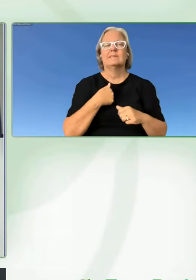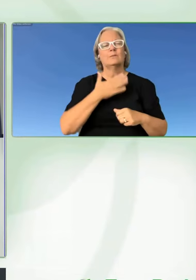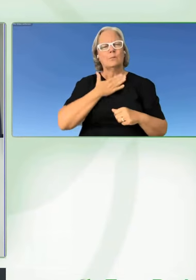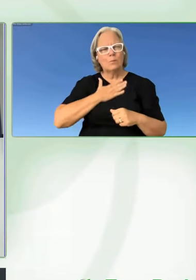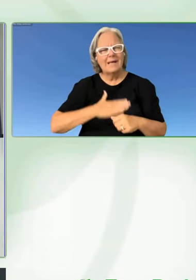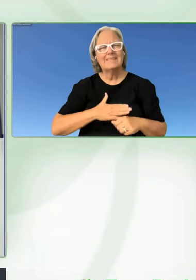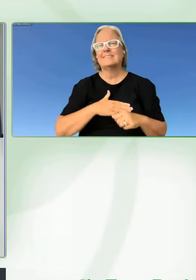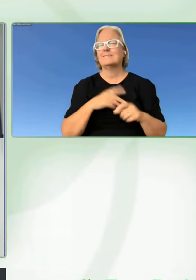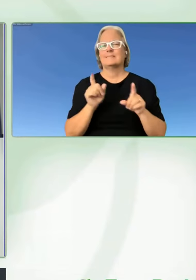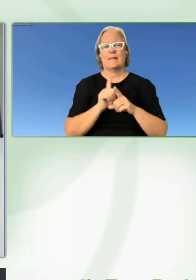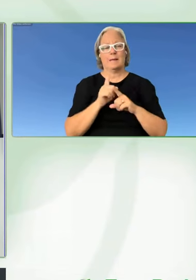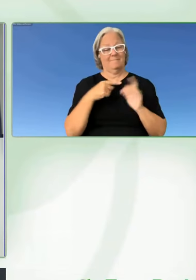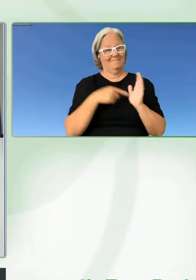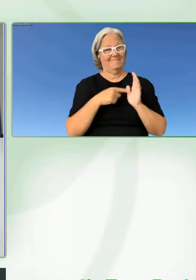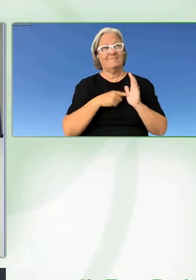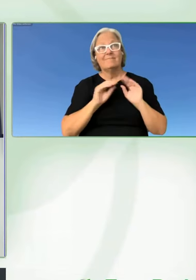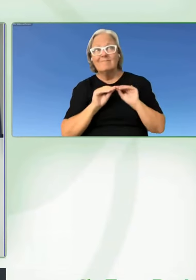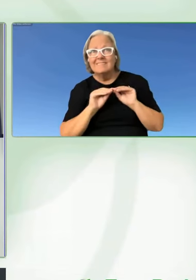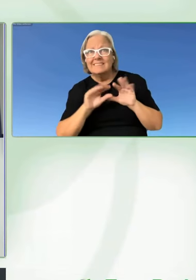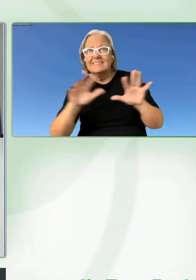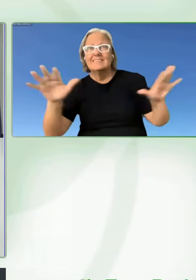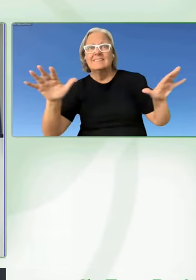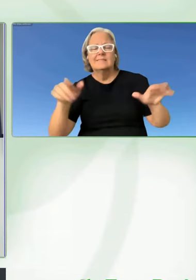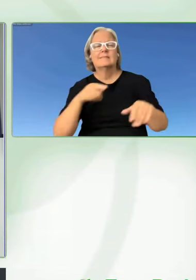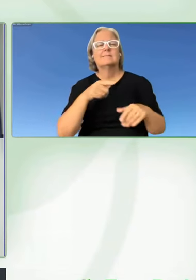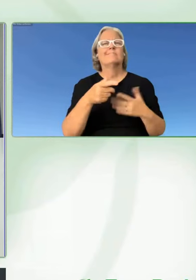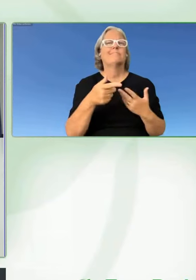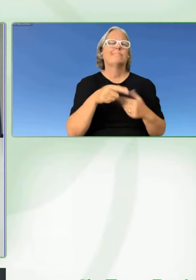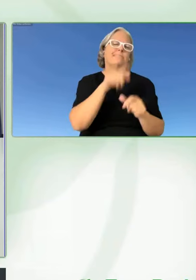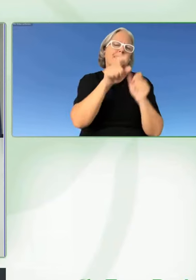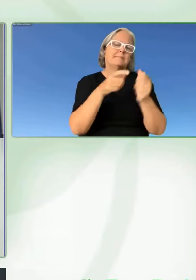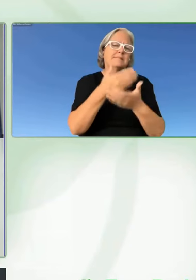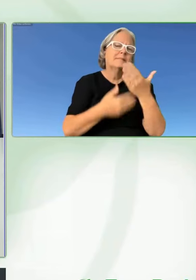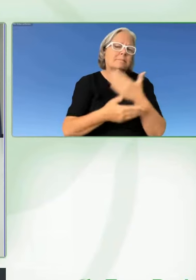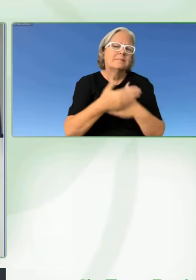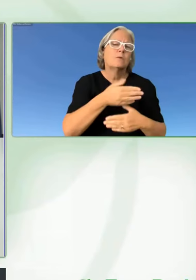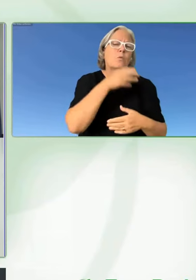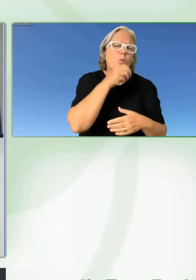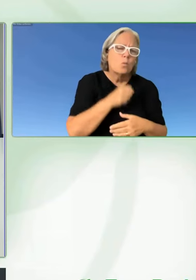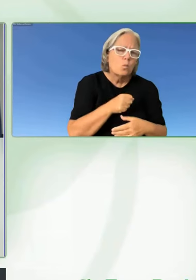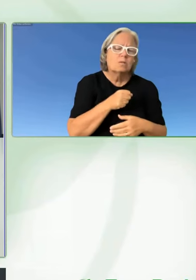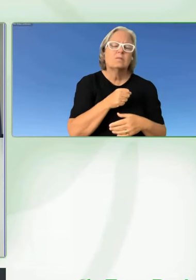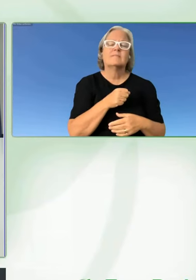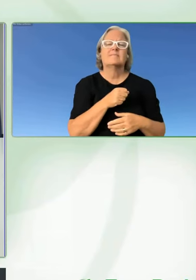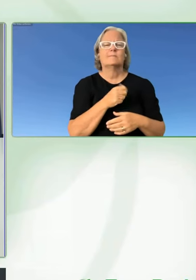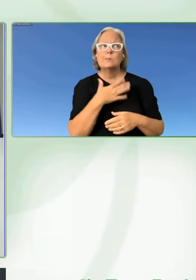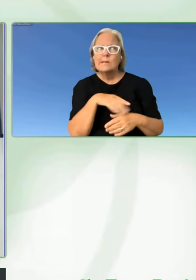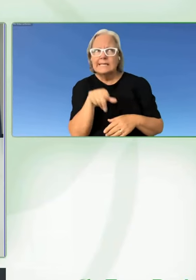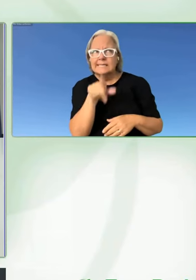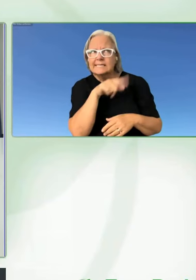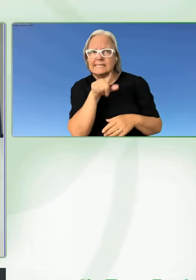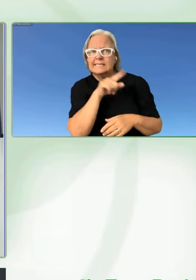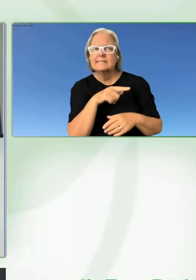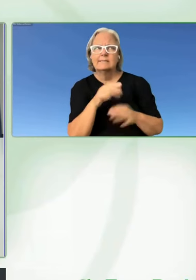to all the persons with disabilities, and we had developed a network of